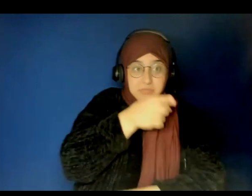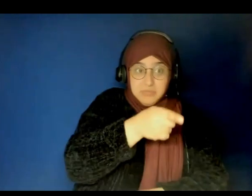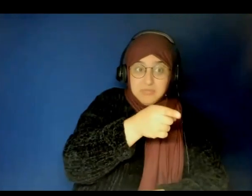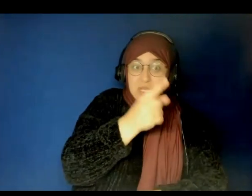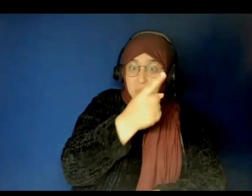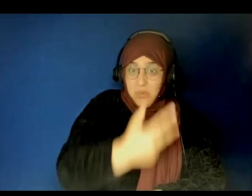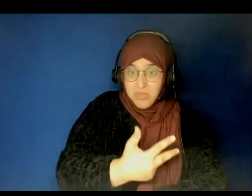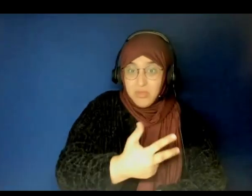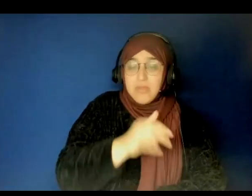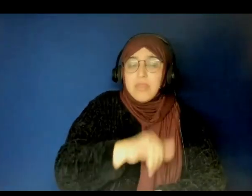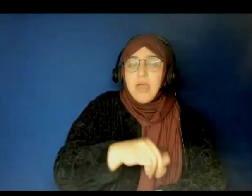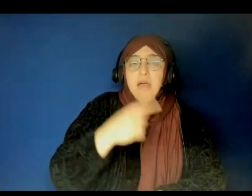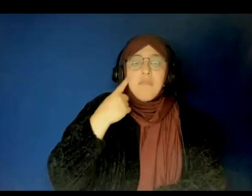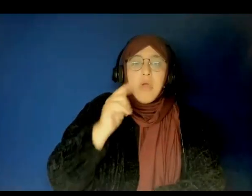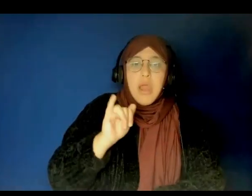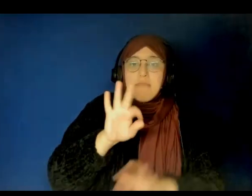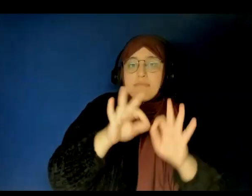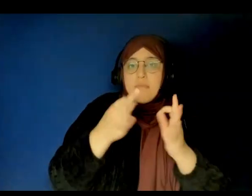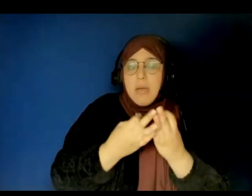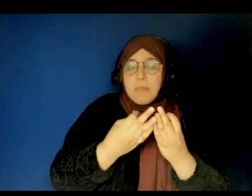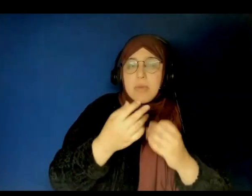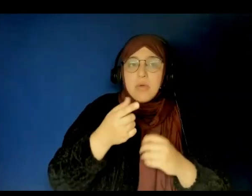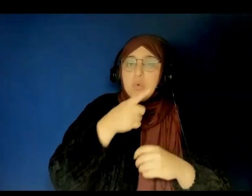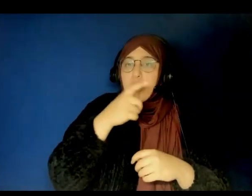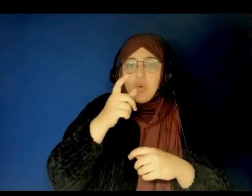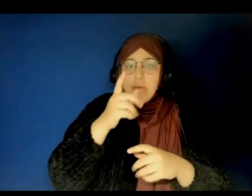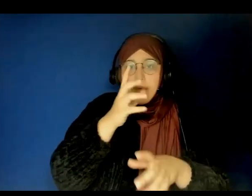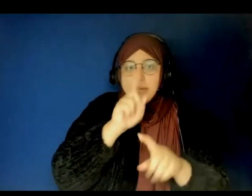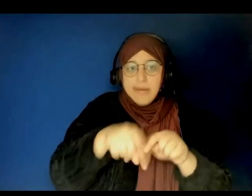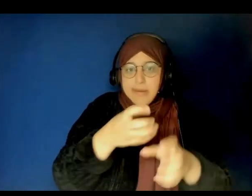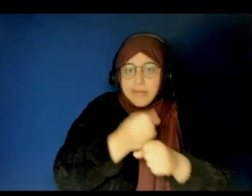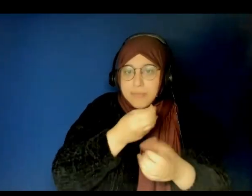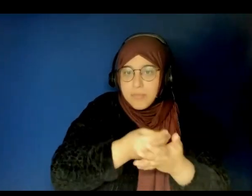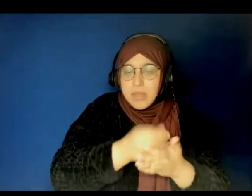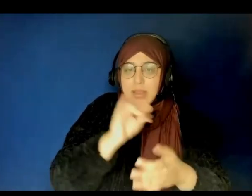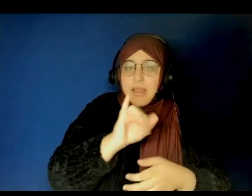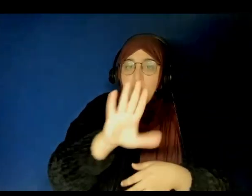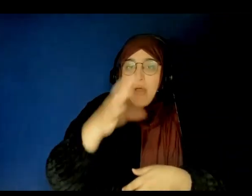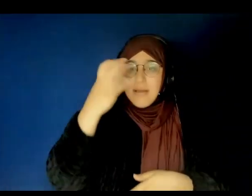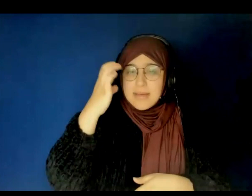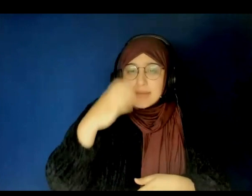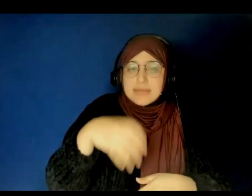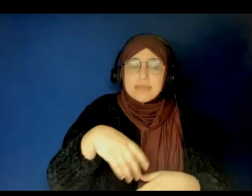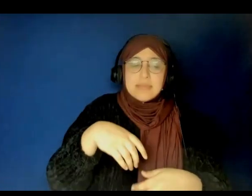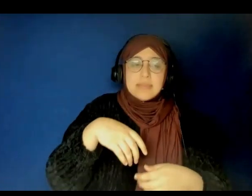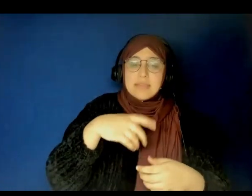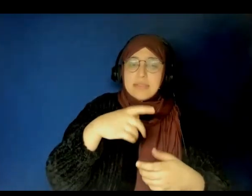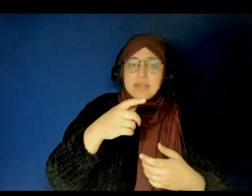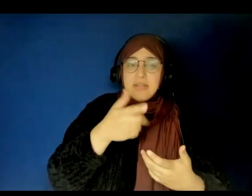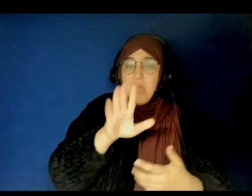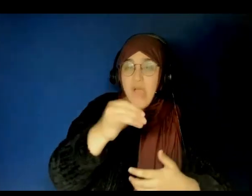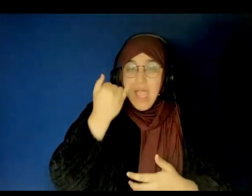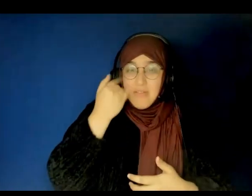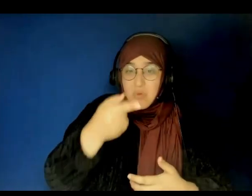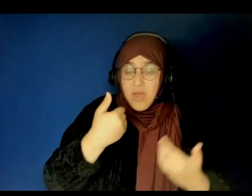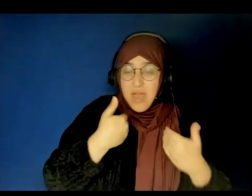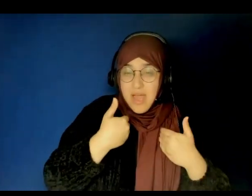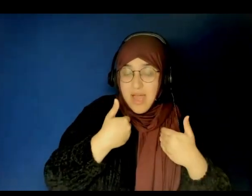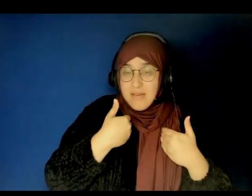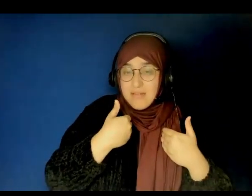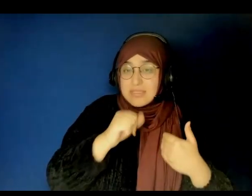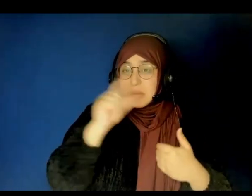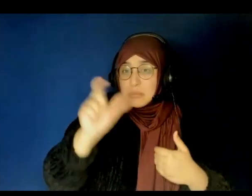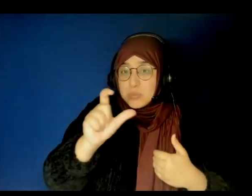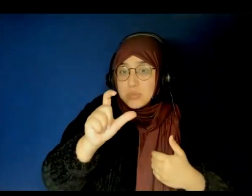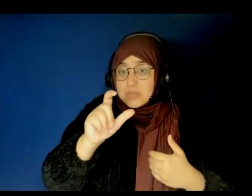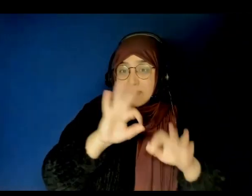you, like a cousin or a distant relative. If you have a non-Muslim relative who doesn't inherit from you directly, they can receive